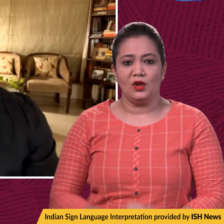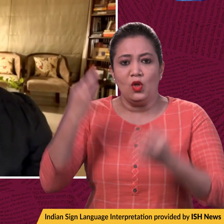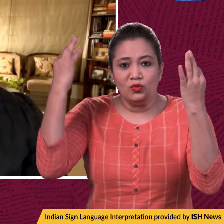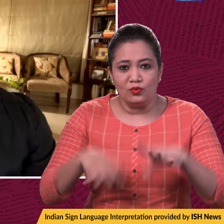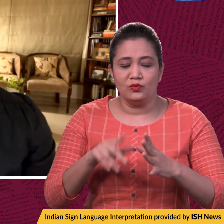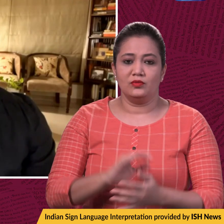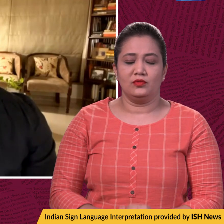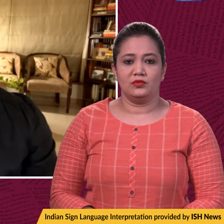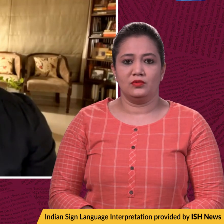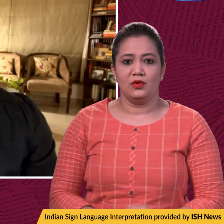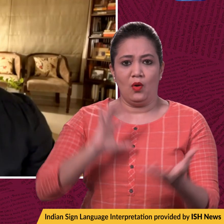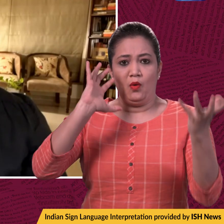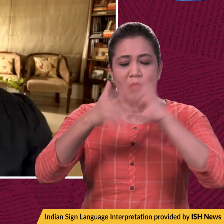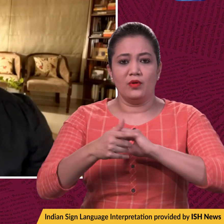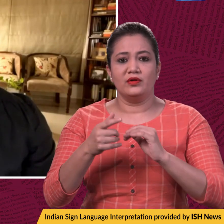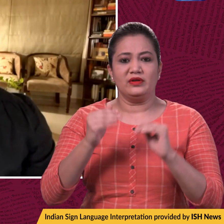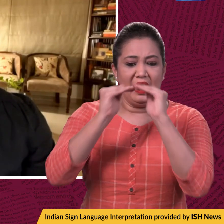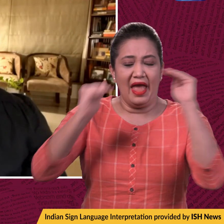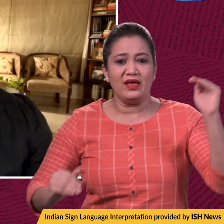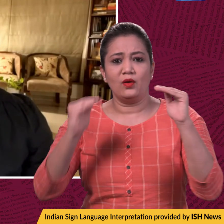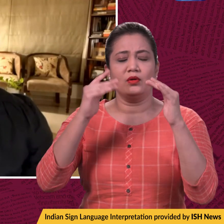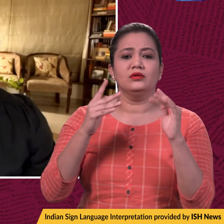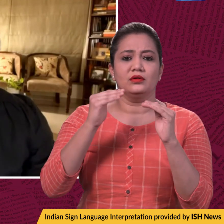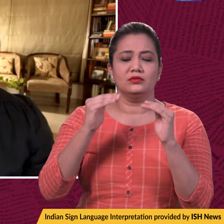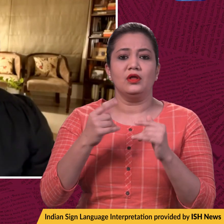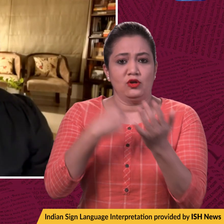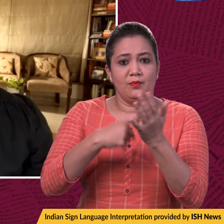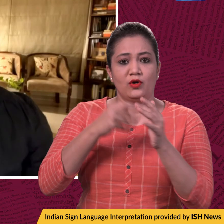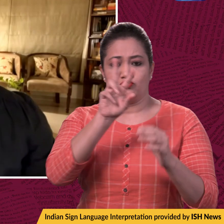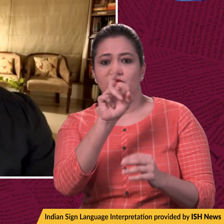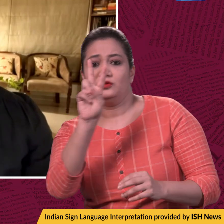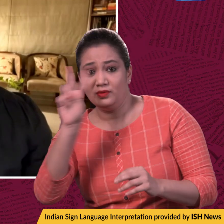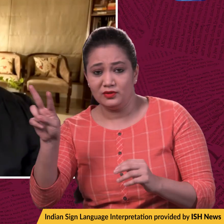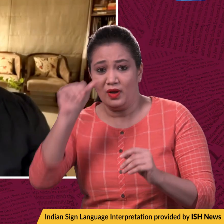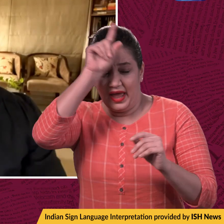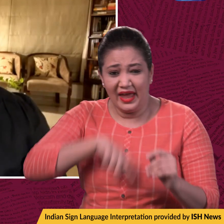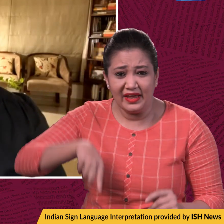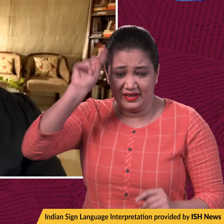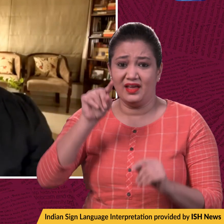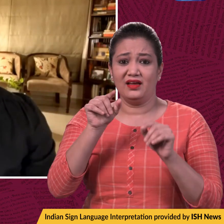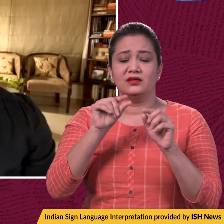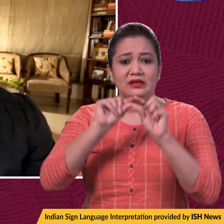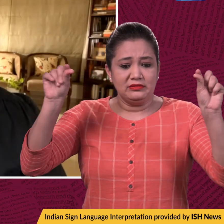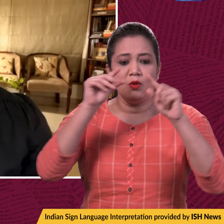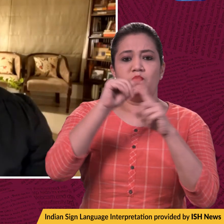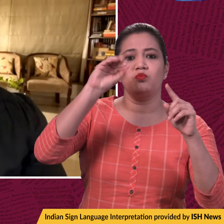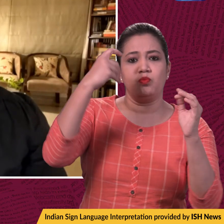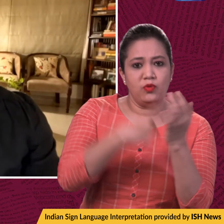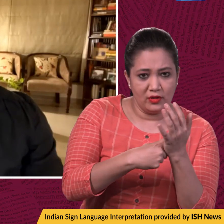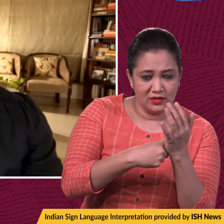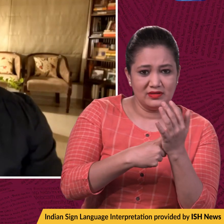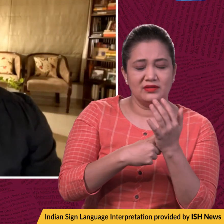According to the latest World Inequality Report 2022, India stands out as, and I